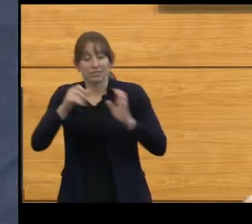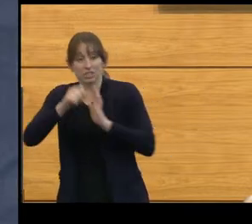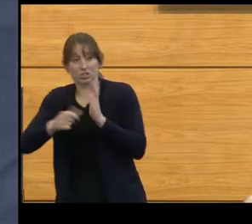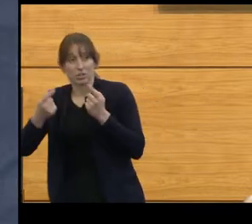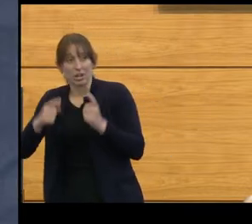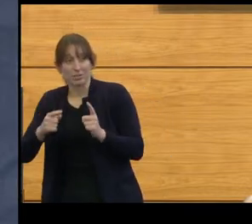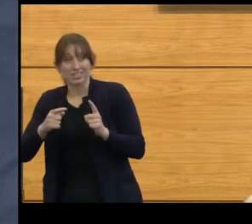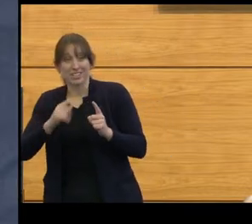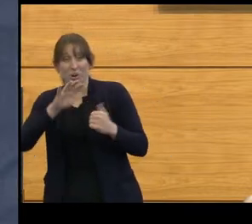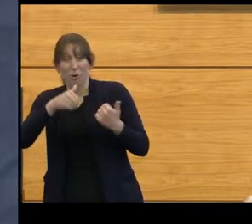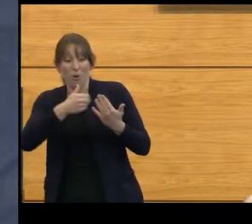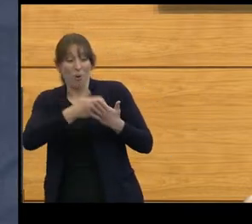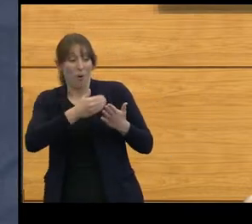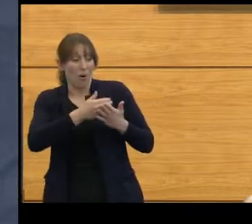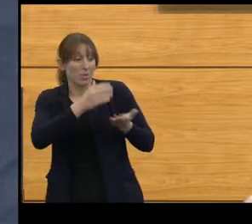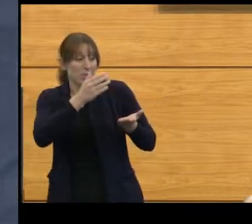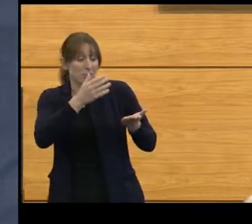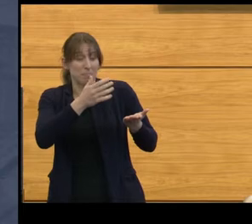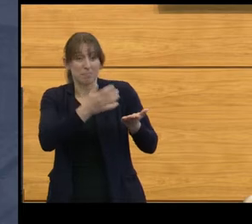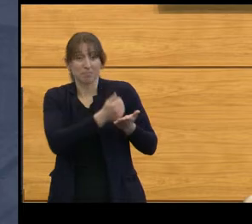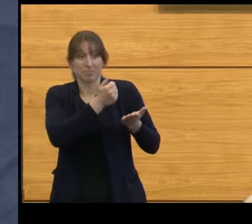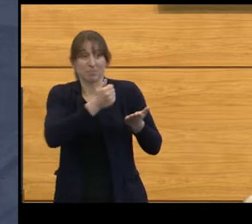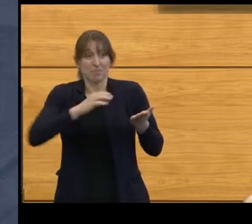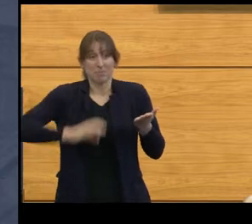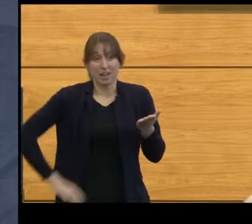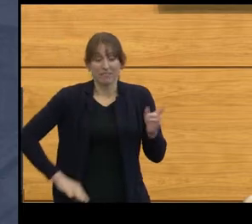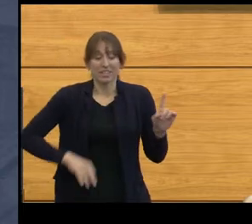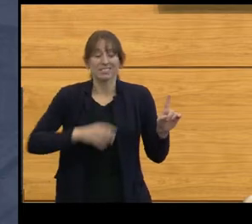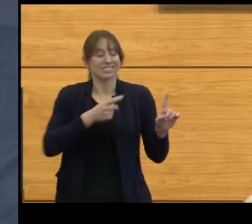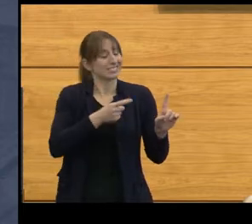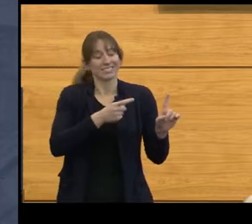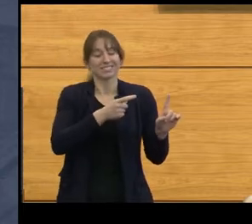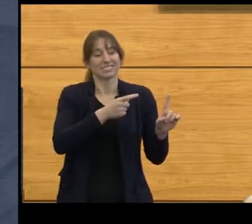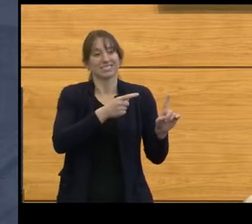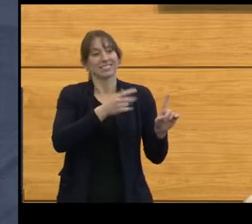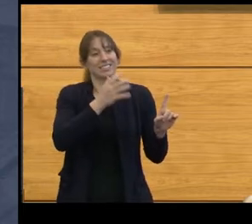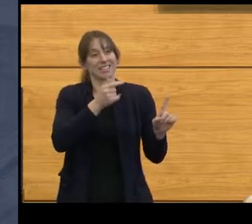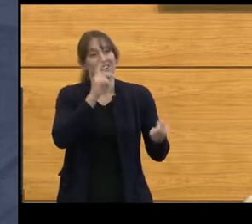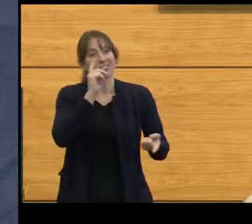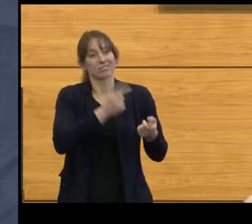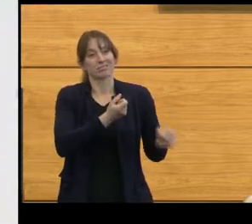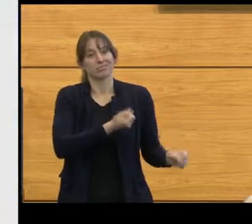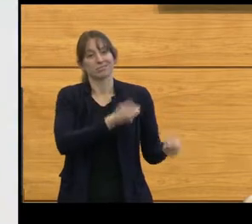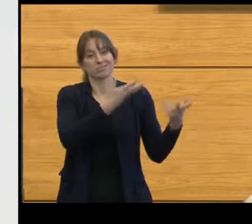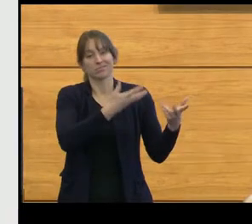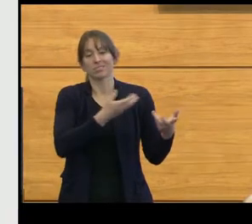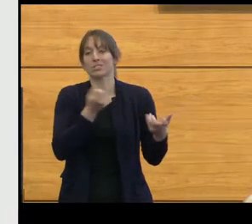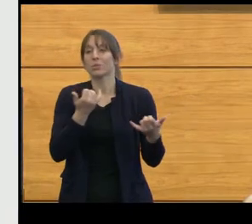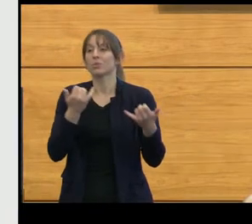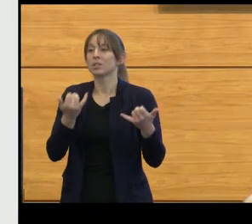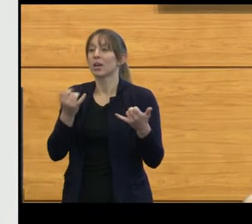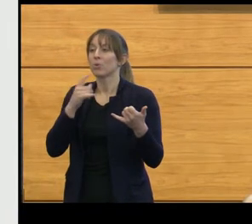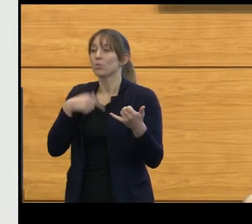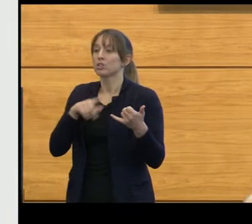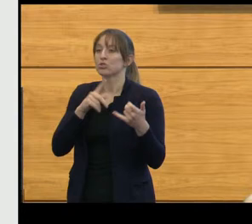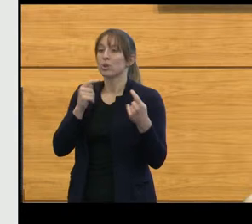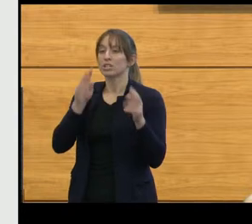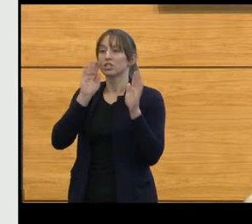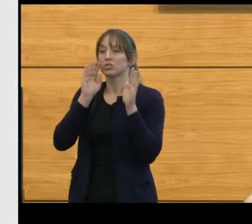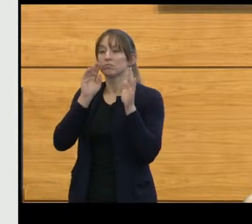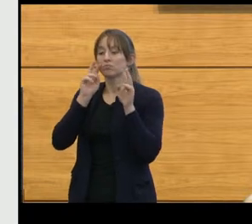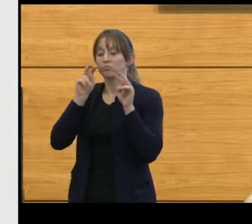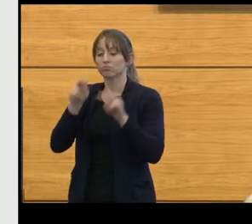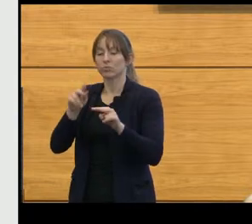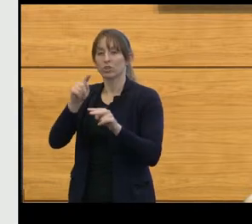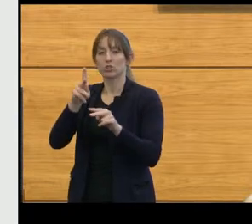at a way to be more precise and to be able to look at tumors in a different way. We